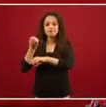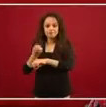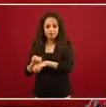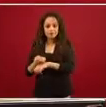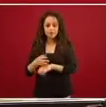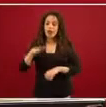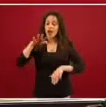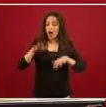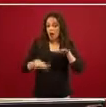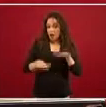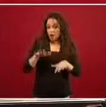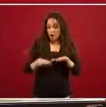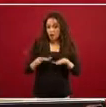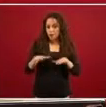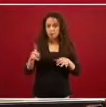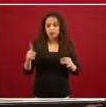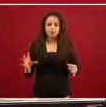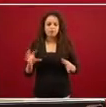to the municipal level.